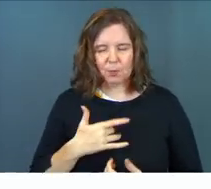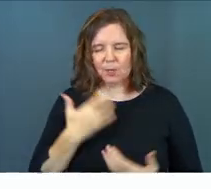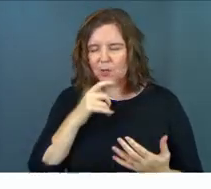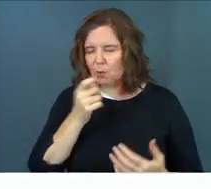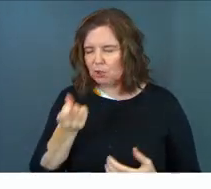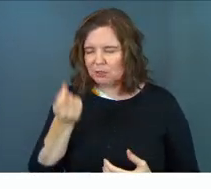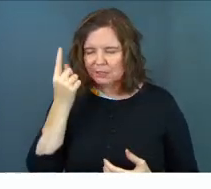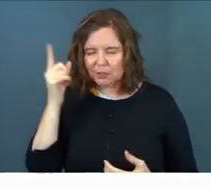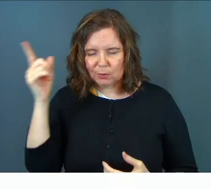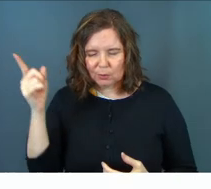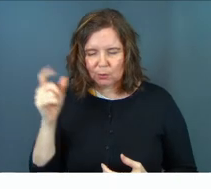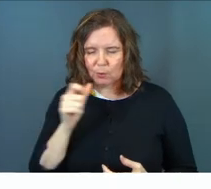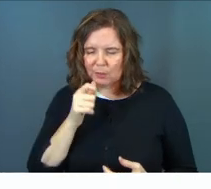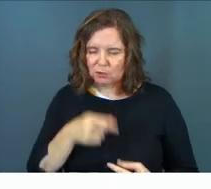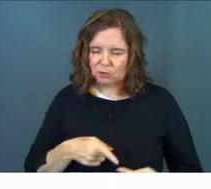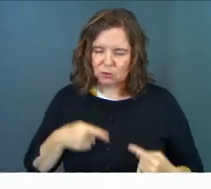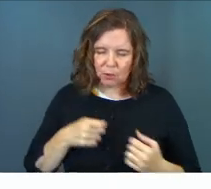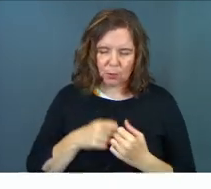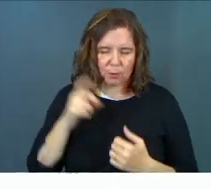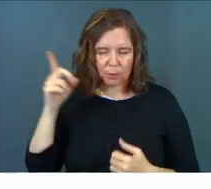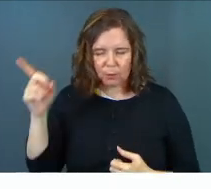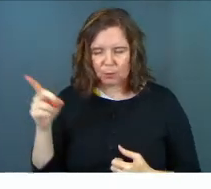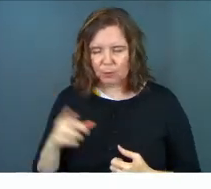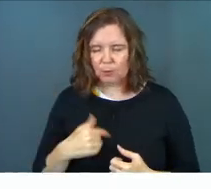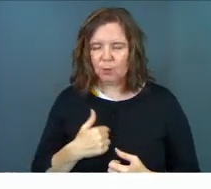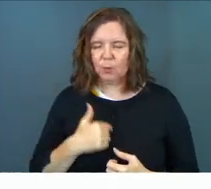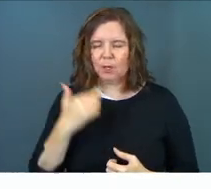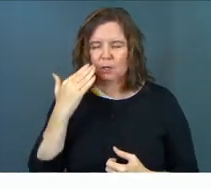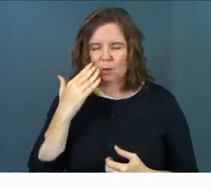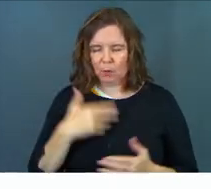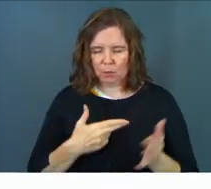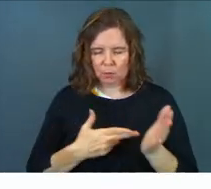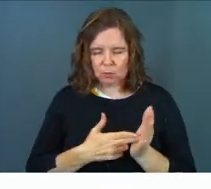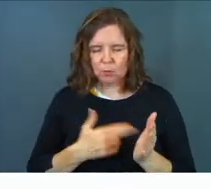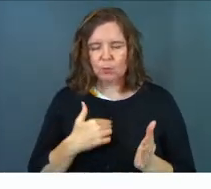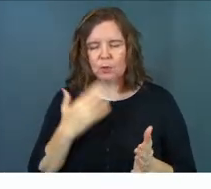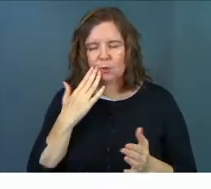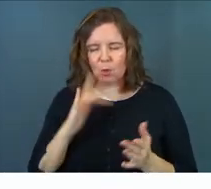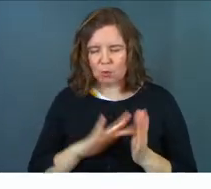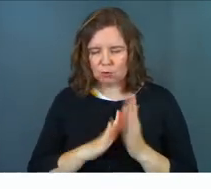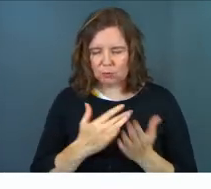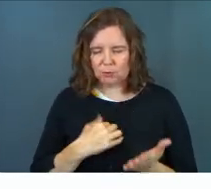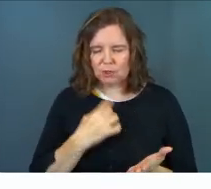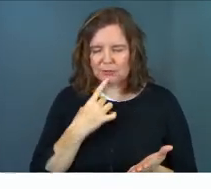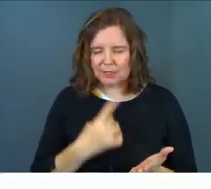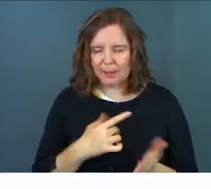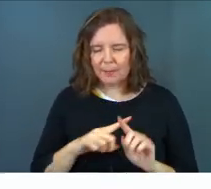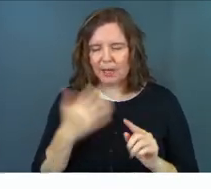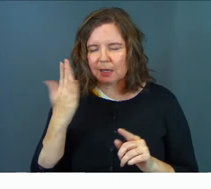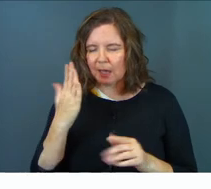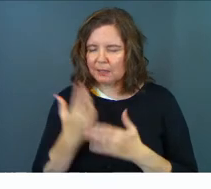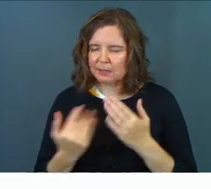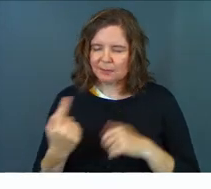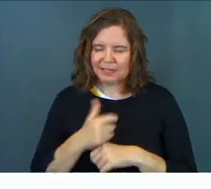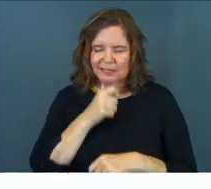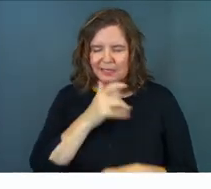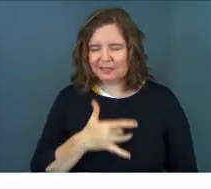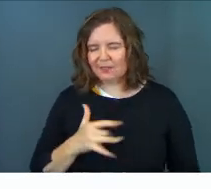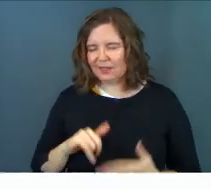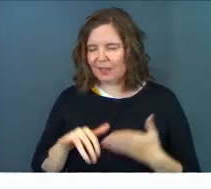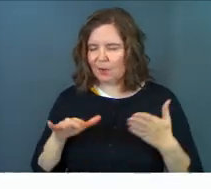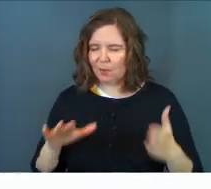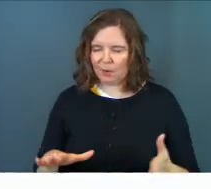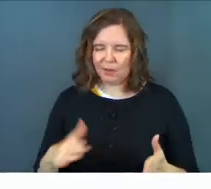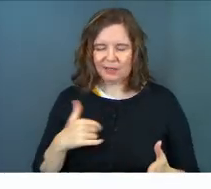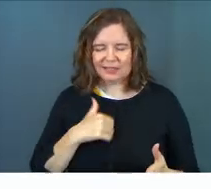where we don't understand you, where we struggle with you. We know what the truth is. We know what the scripture says. But God, some days it just doesn't feel